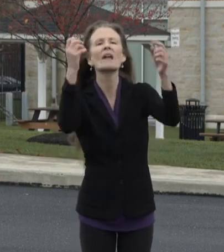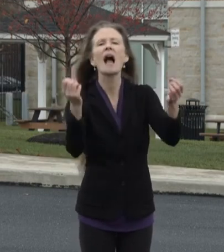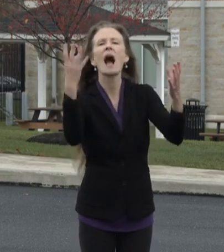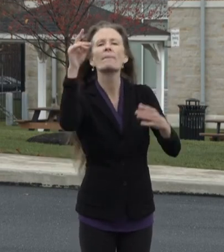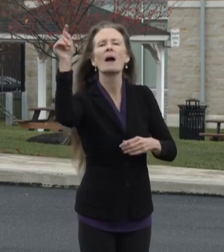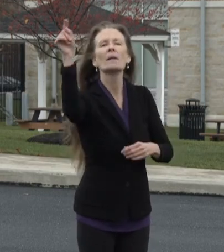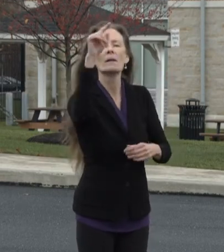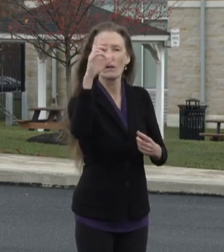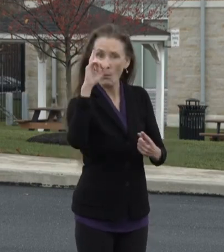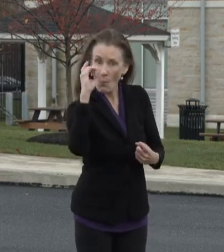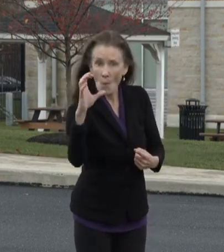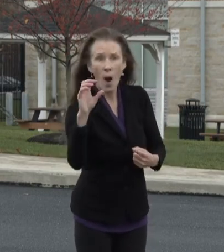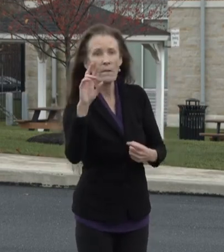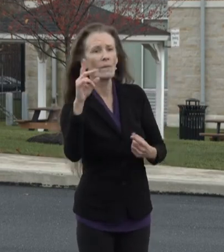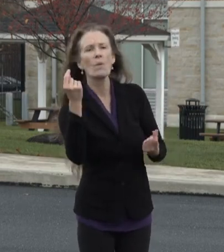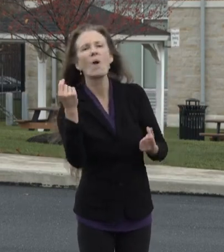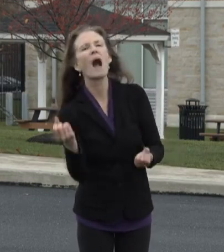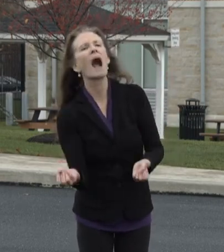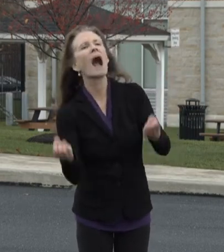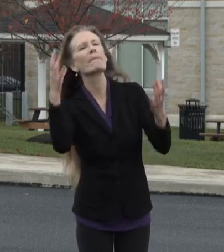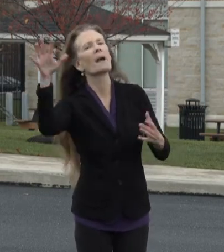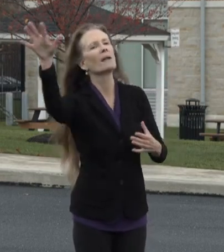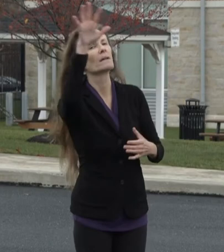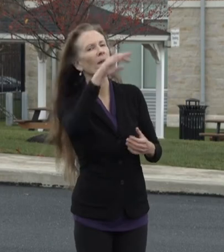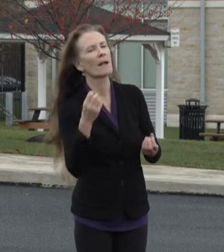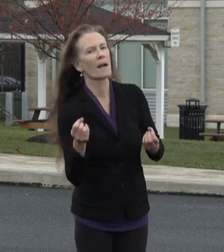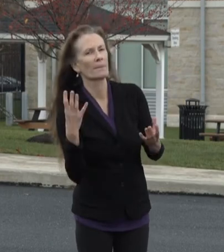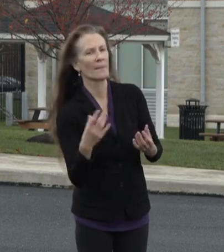100? I don't have that exact. Do you know, Doctor?